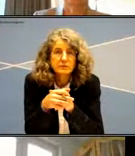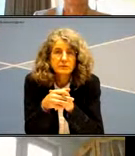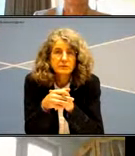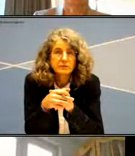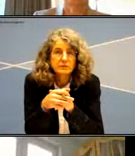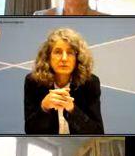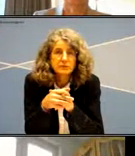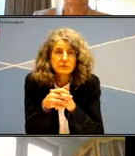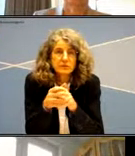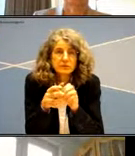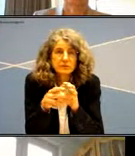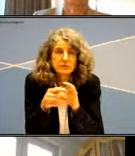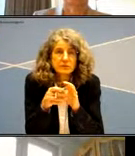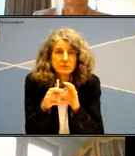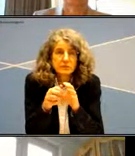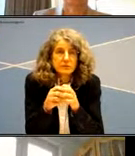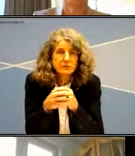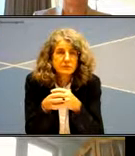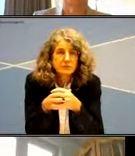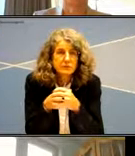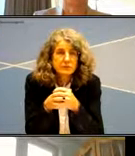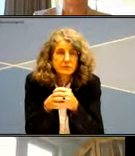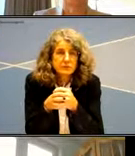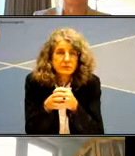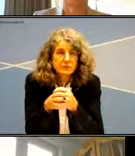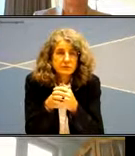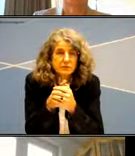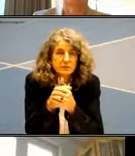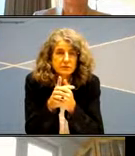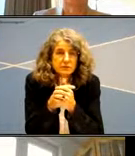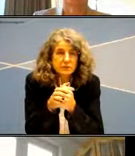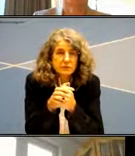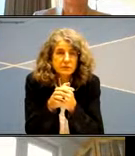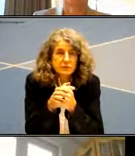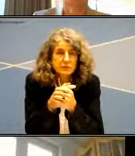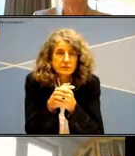to families and towns, that's also part of, I guess, if you will,